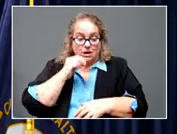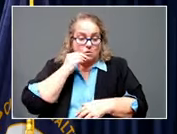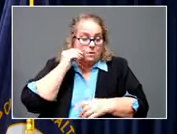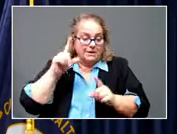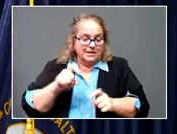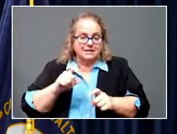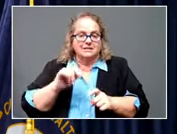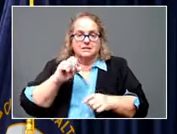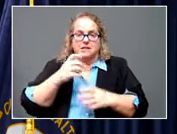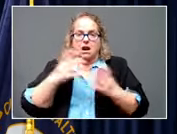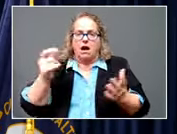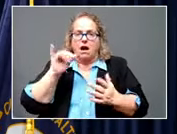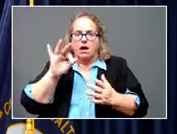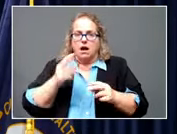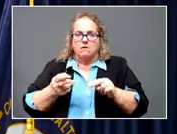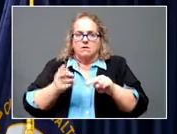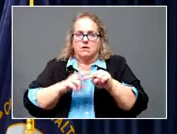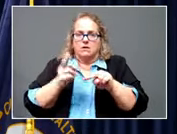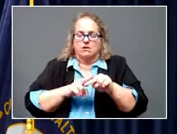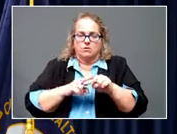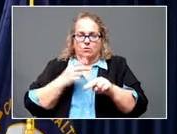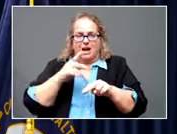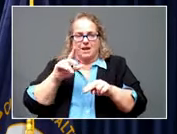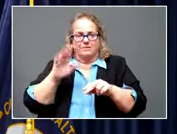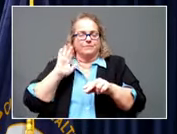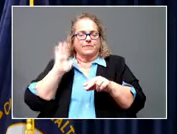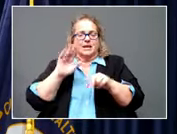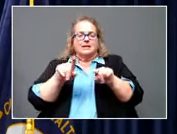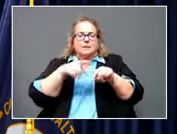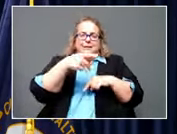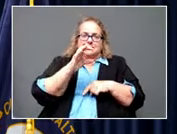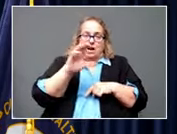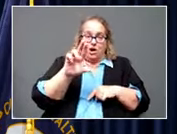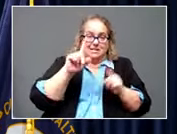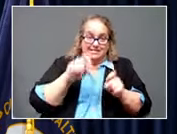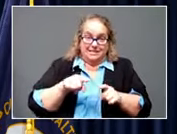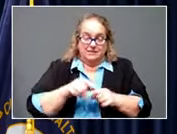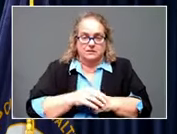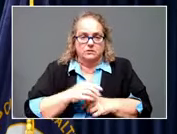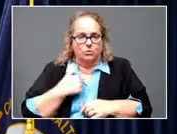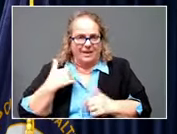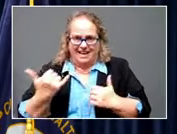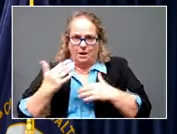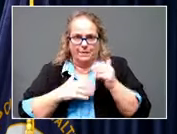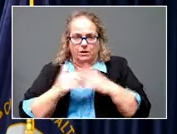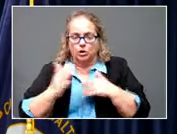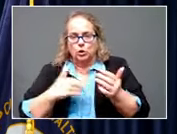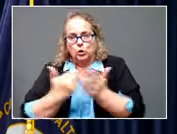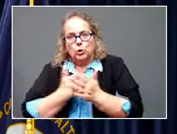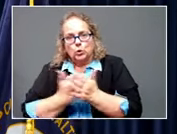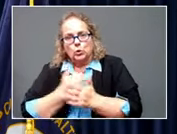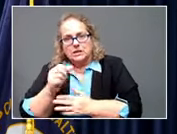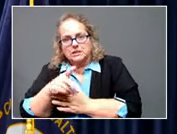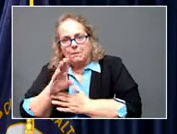in the pandemic about PCR tests. So again, you know, we are building a new supply chain in new ways and in new